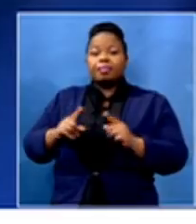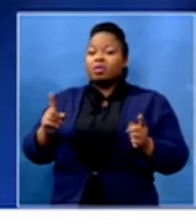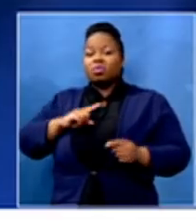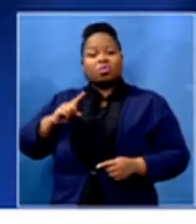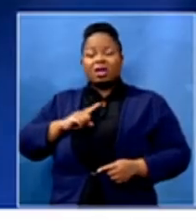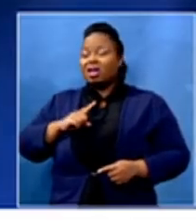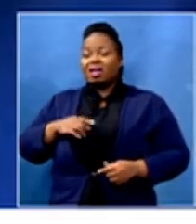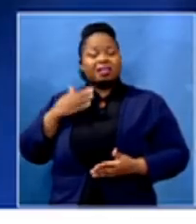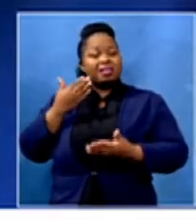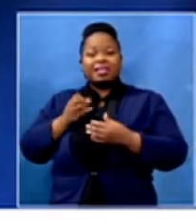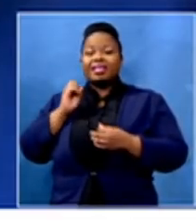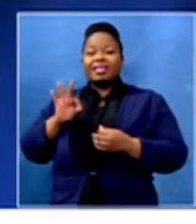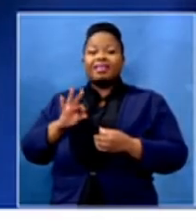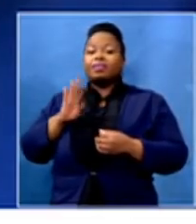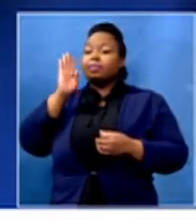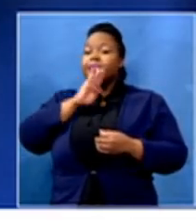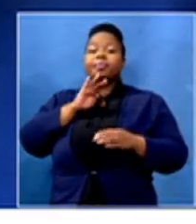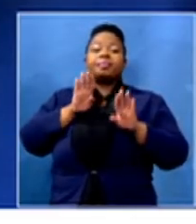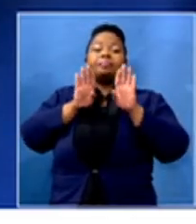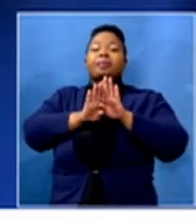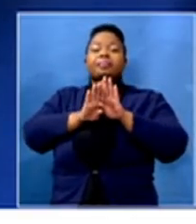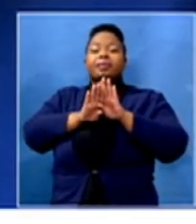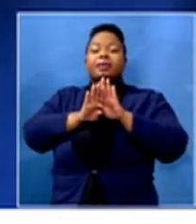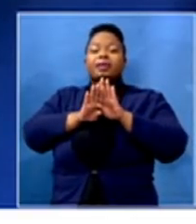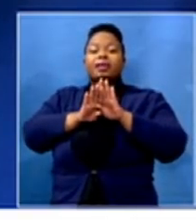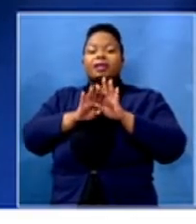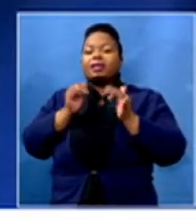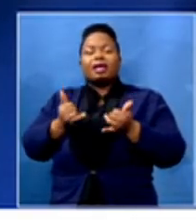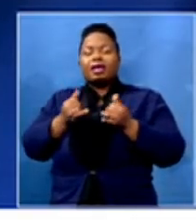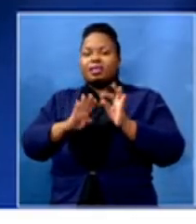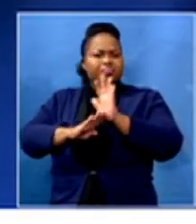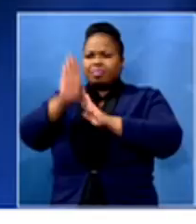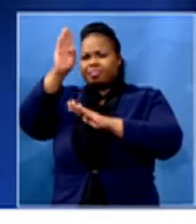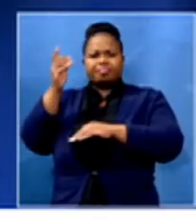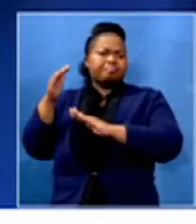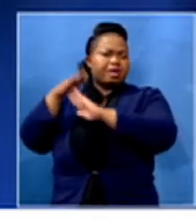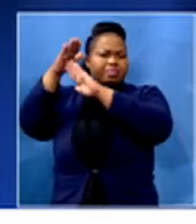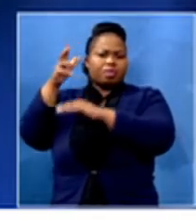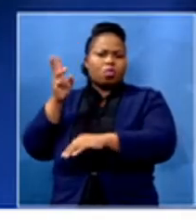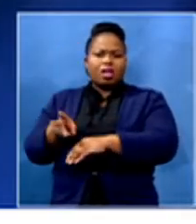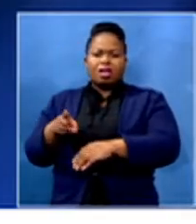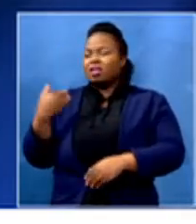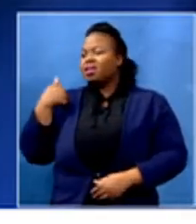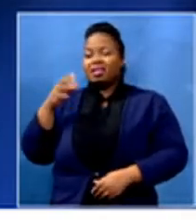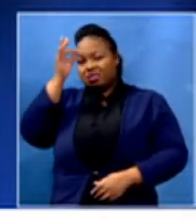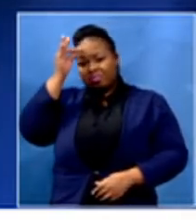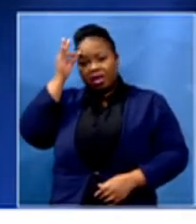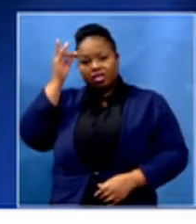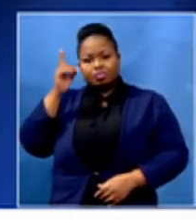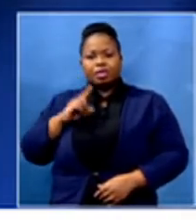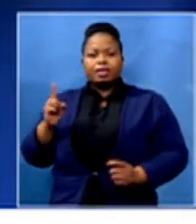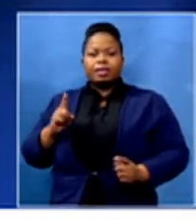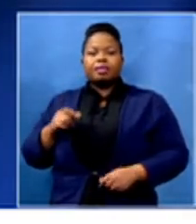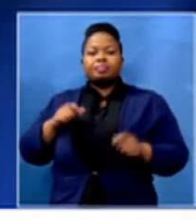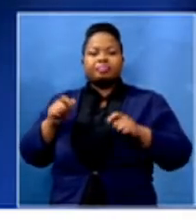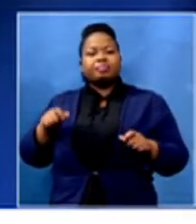these numbers way back in March if we had not done that. And so because it didn't happen, people may